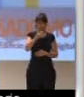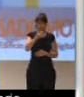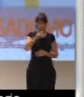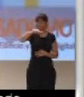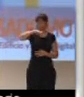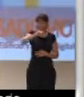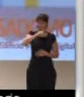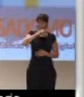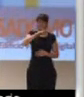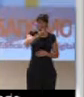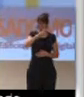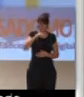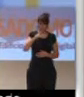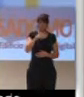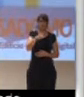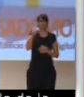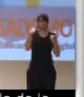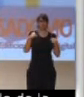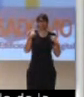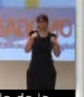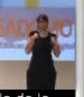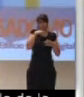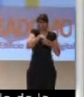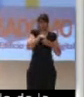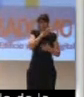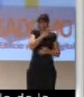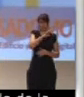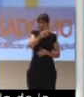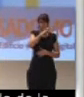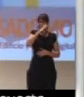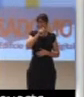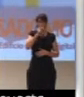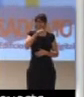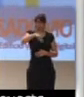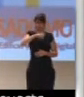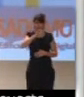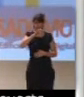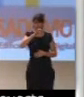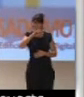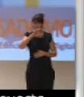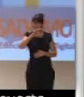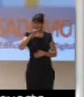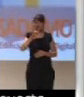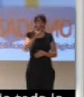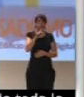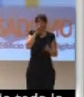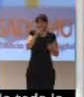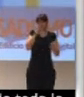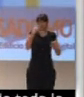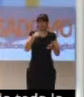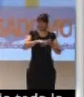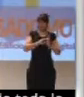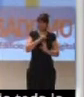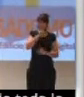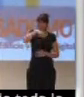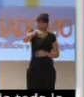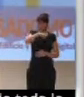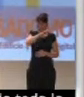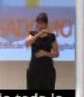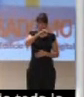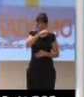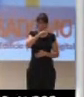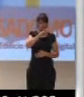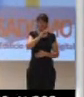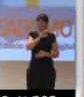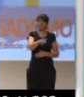we have with us the person responsible for the research of techno side of the project of INREDIS, and